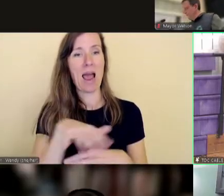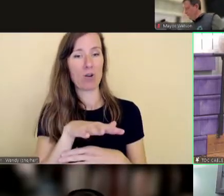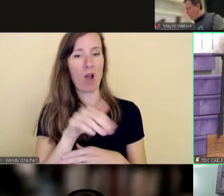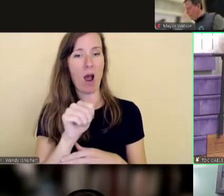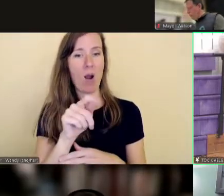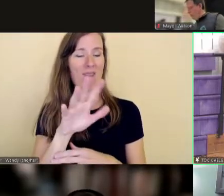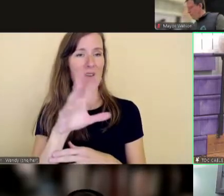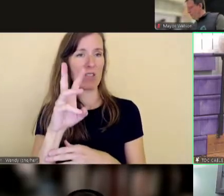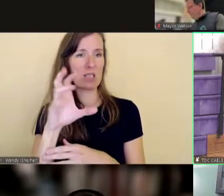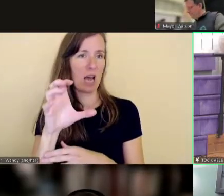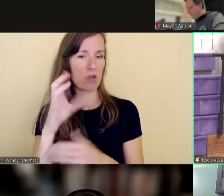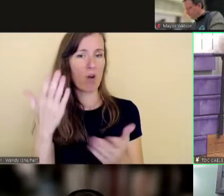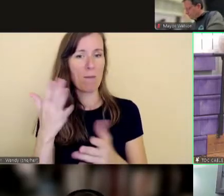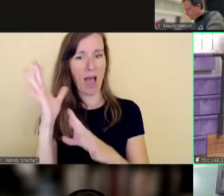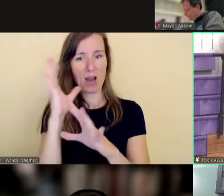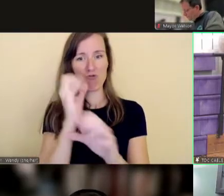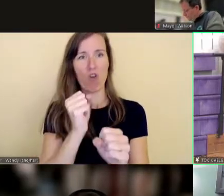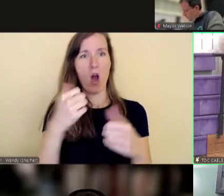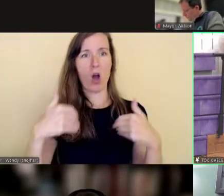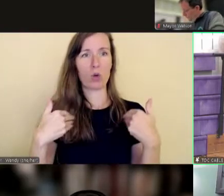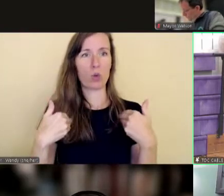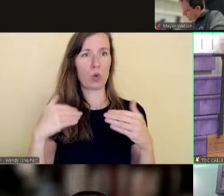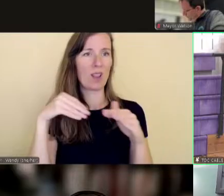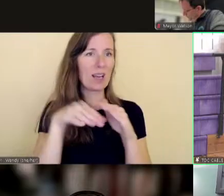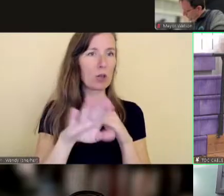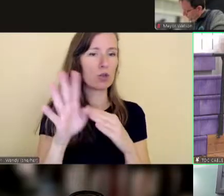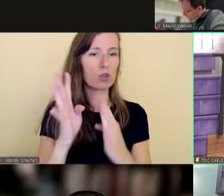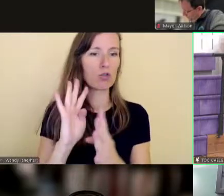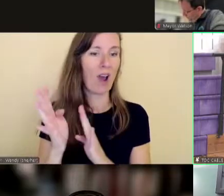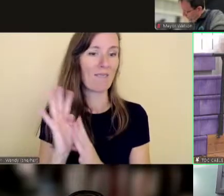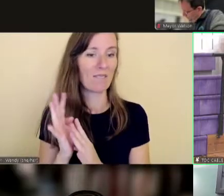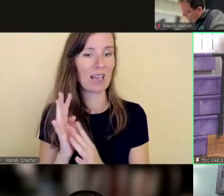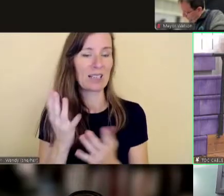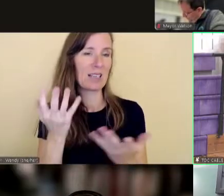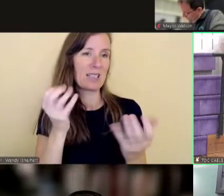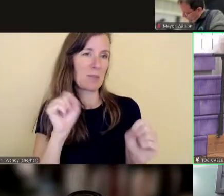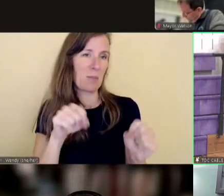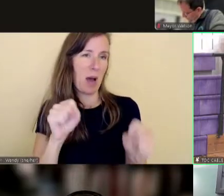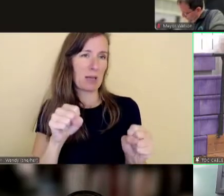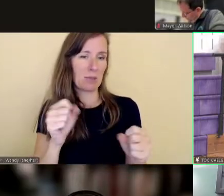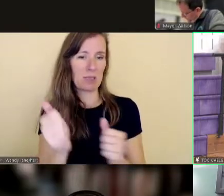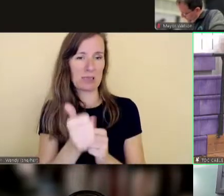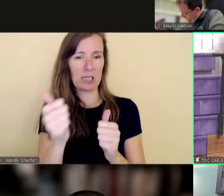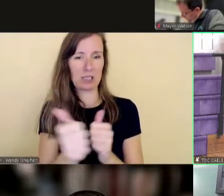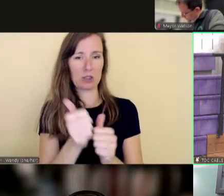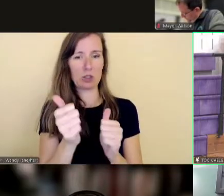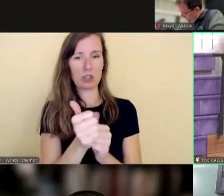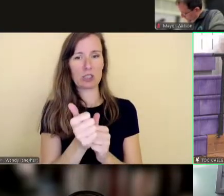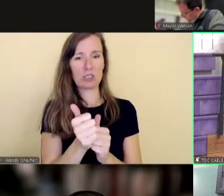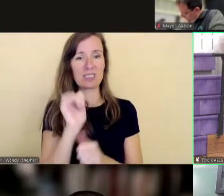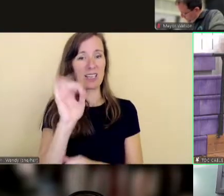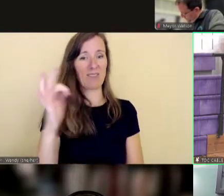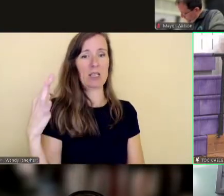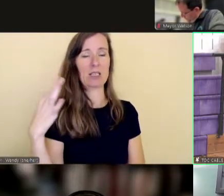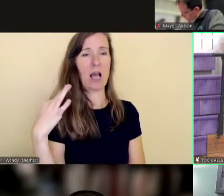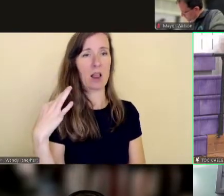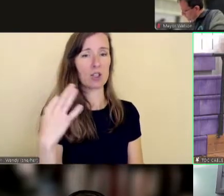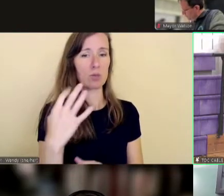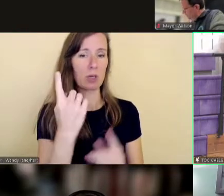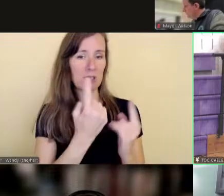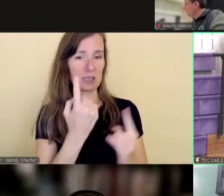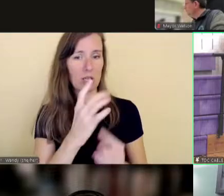the Conservation Reserve Program, CRP, administered through USDA Natural